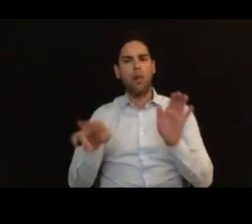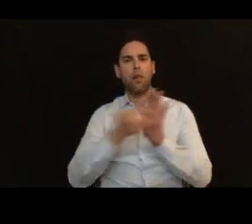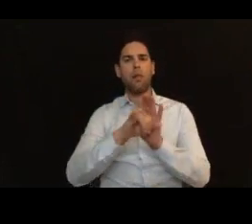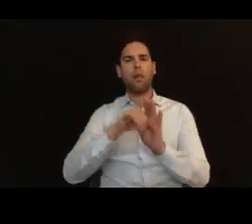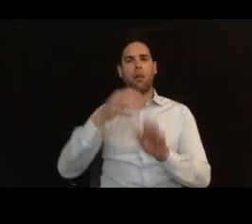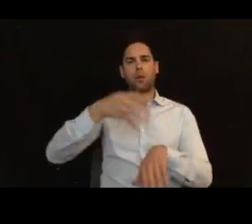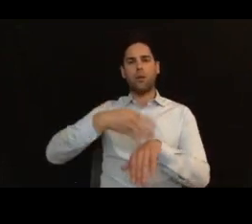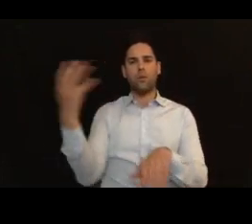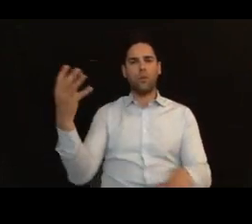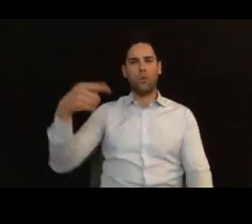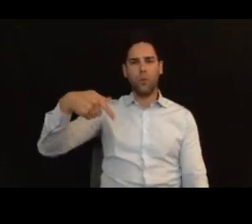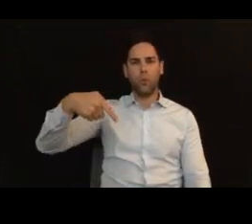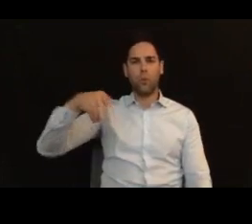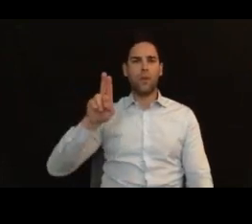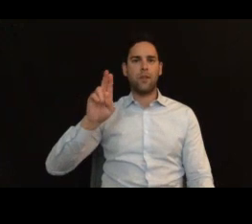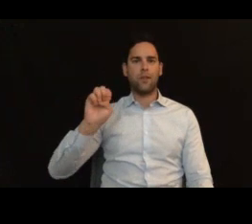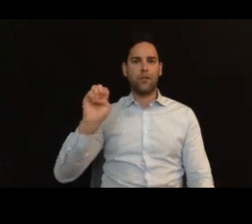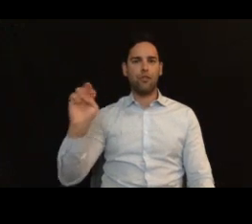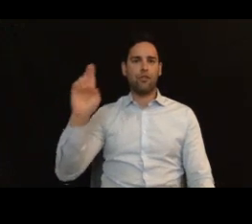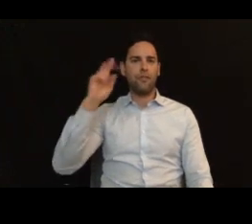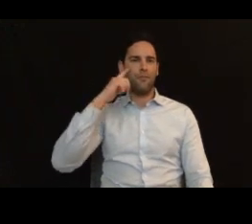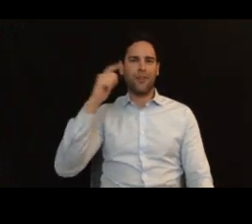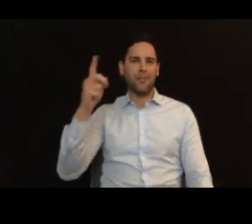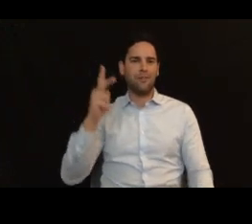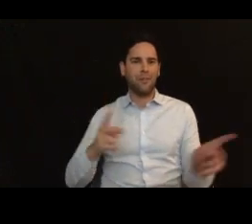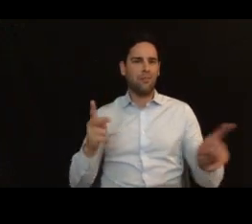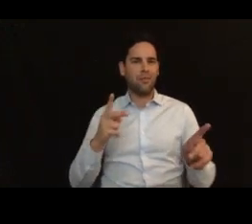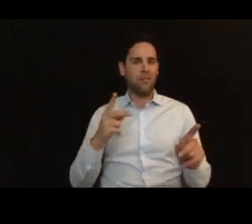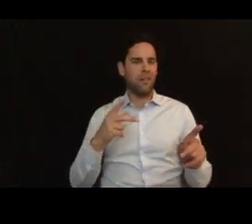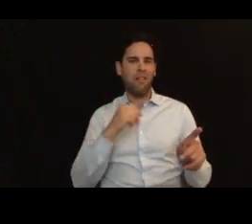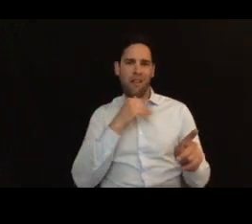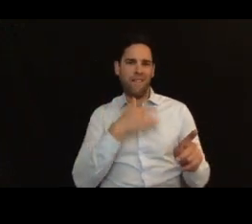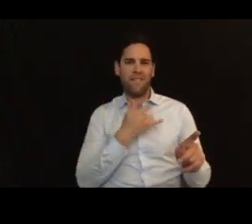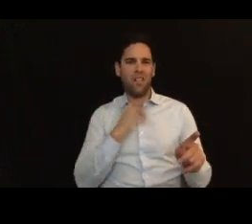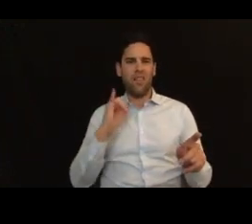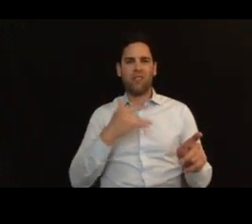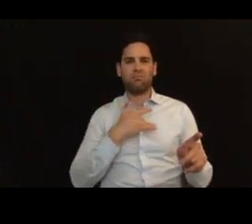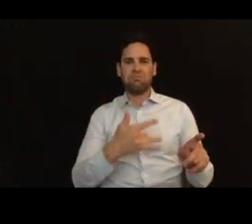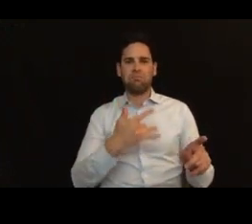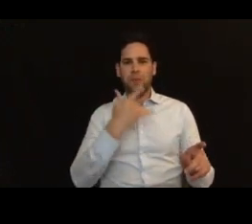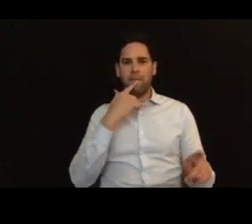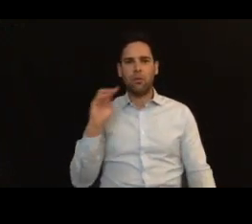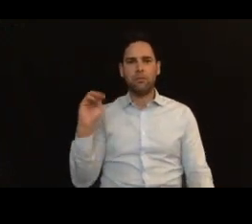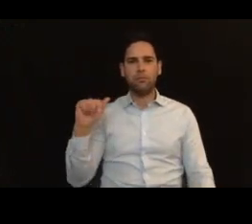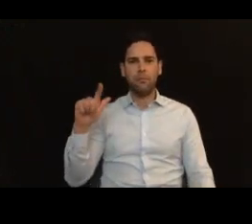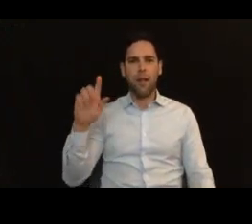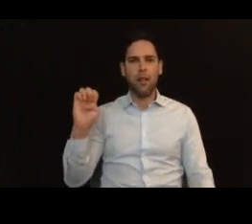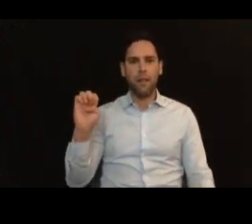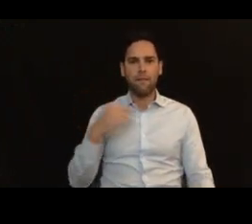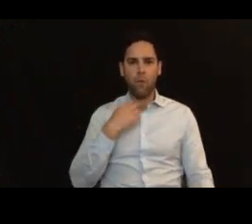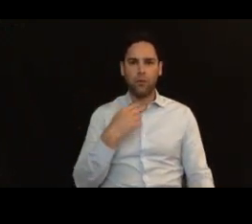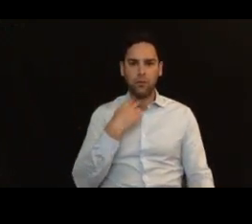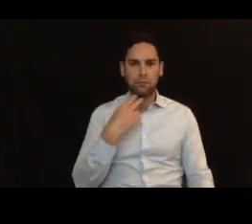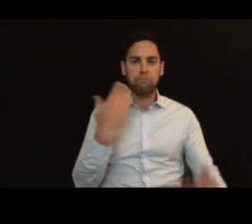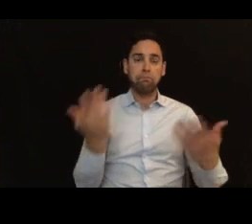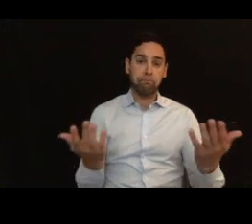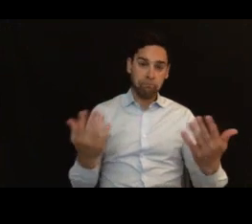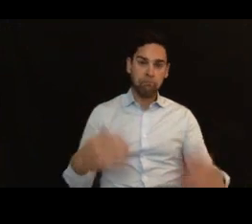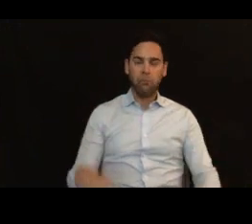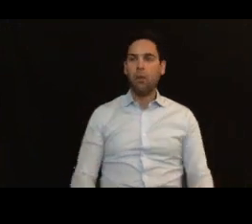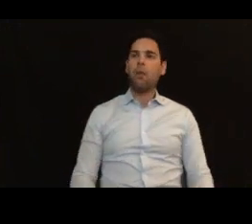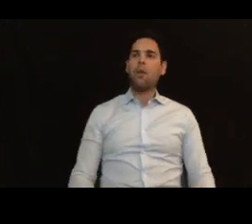doesn't conform to the way that people think male sounding voices sound. So I look at fronted S in this community